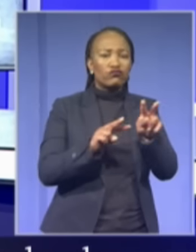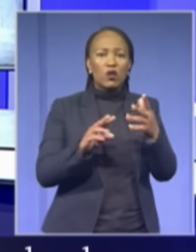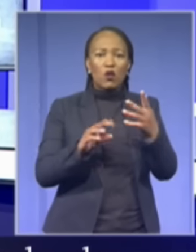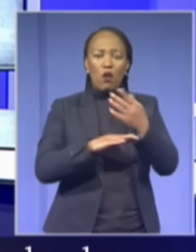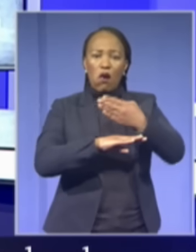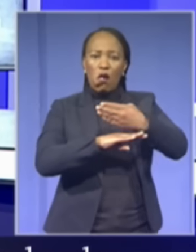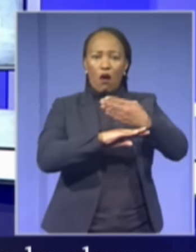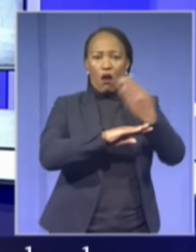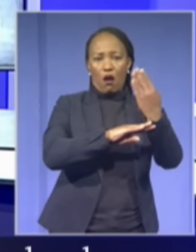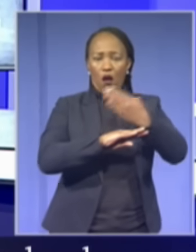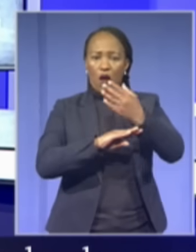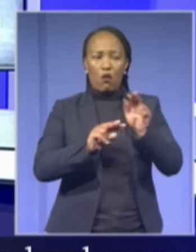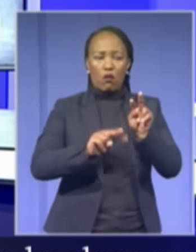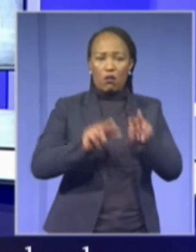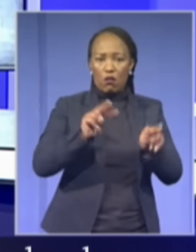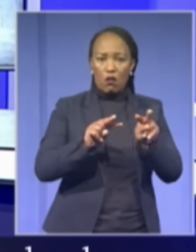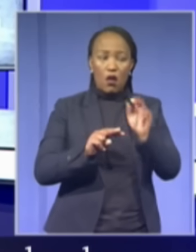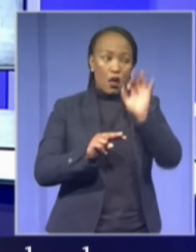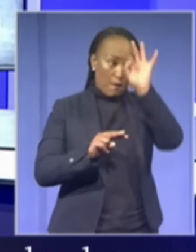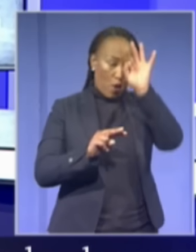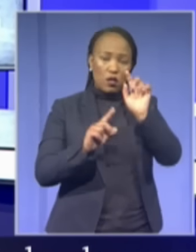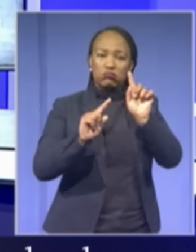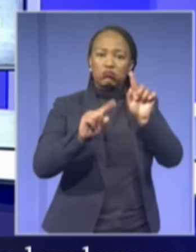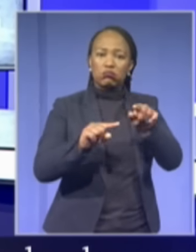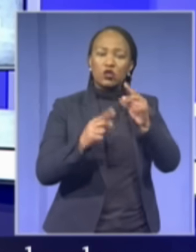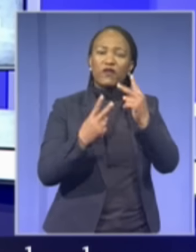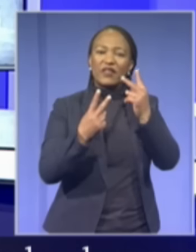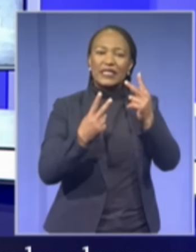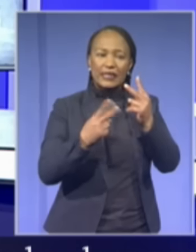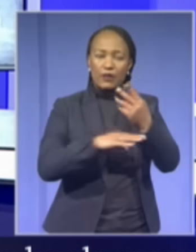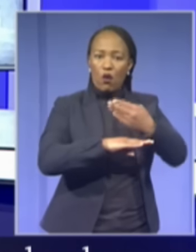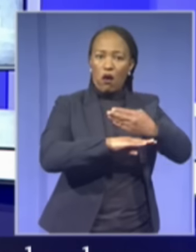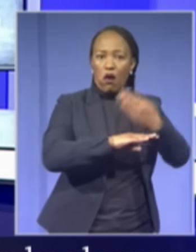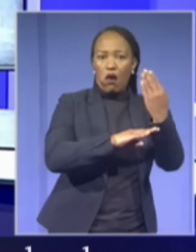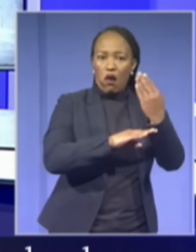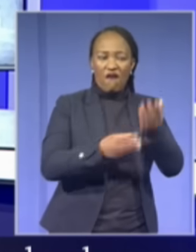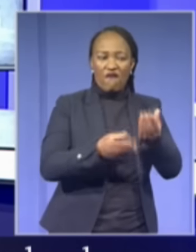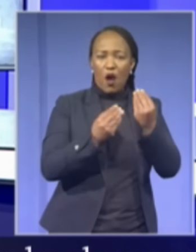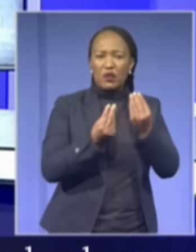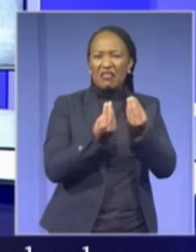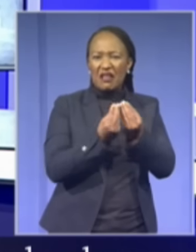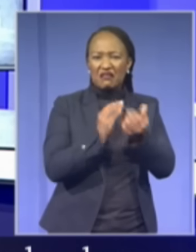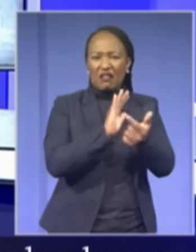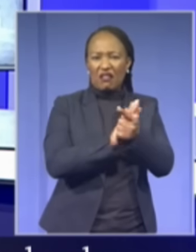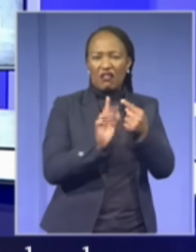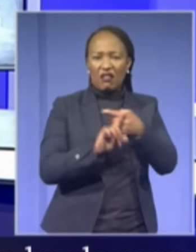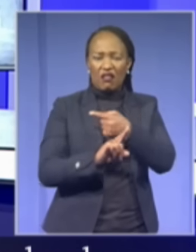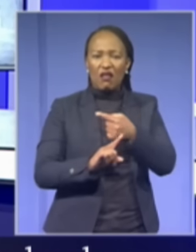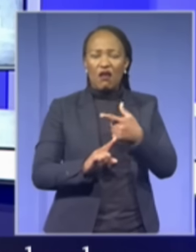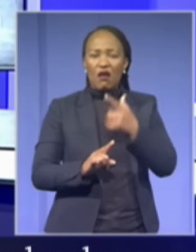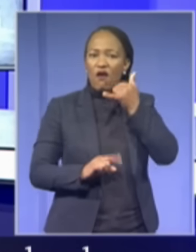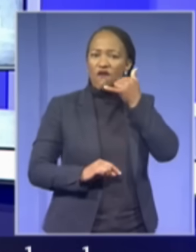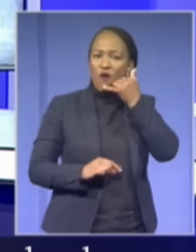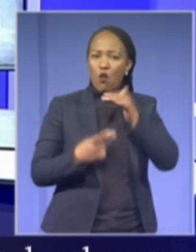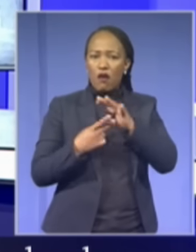kgoro le sephodisa ba etele lefelo leo bošegong bja maabane maikemišetšo le go fediša go šwahlela ga ditšweletšwa tša go swana le dillathekeng le